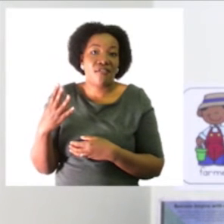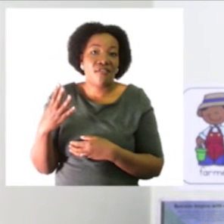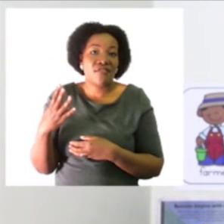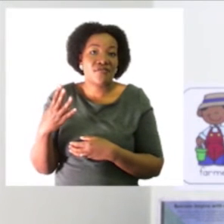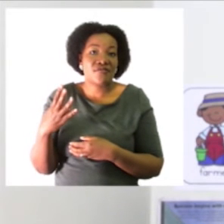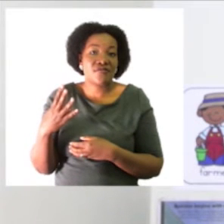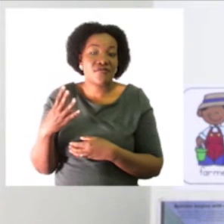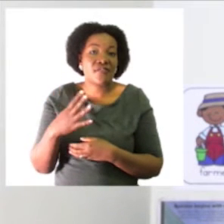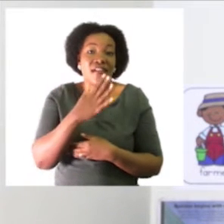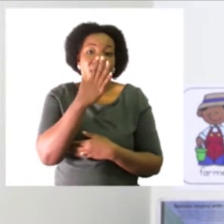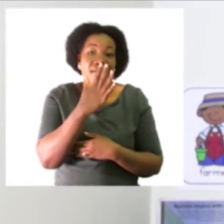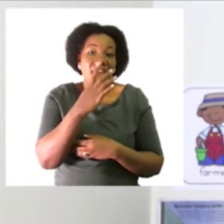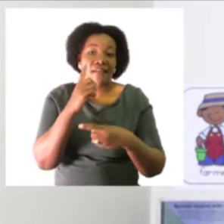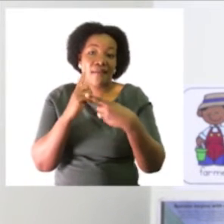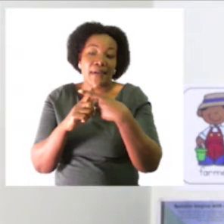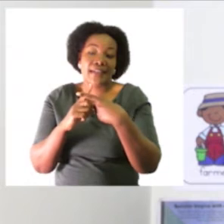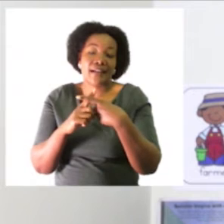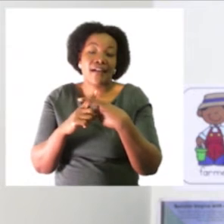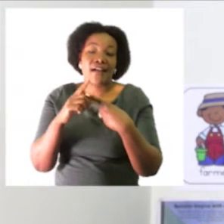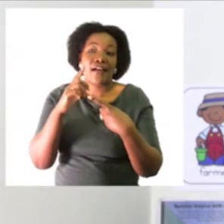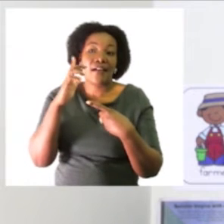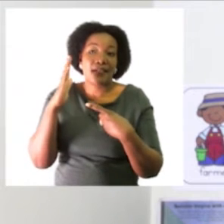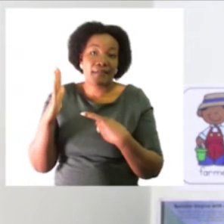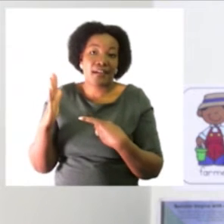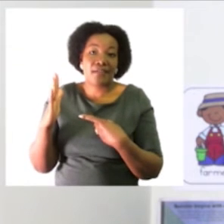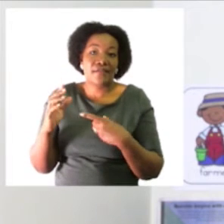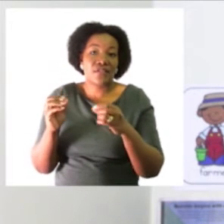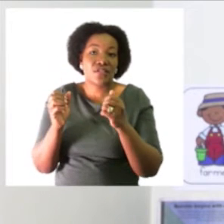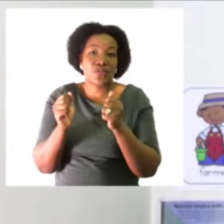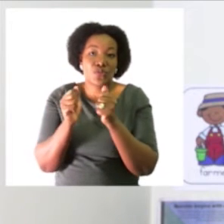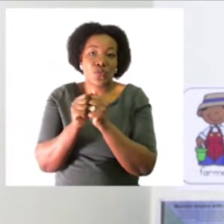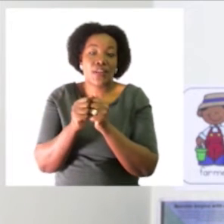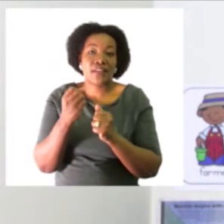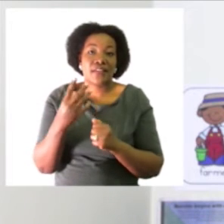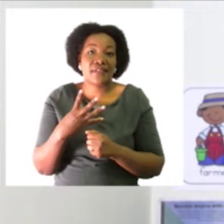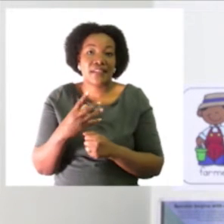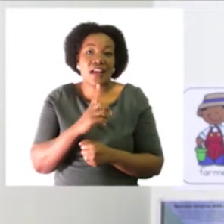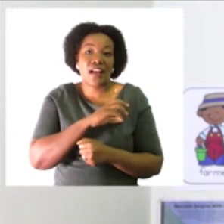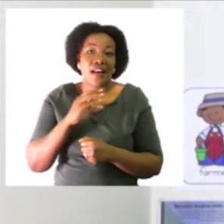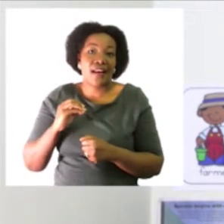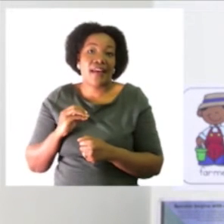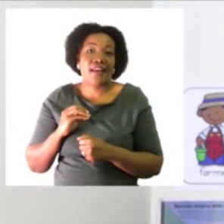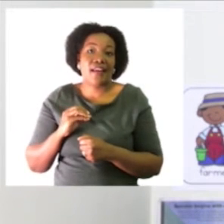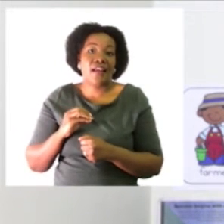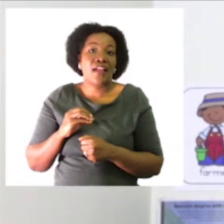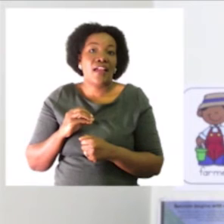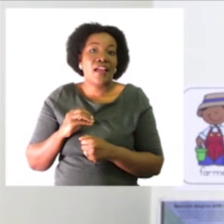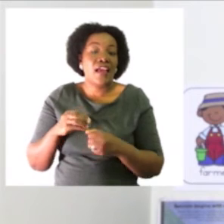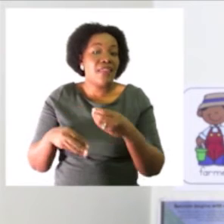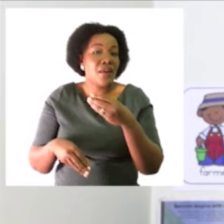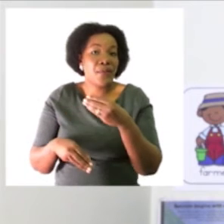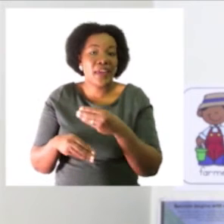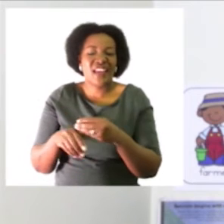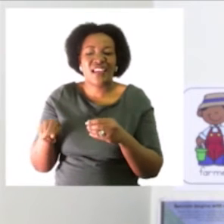a 5 will give us a total of a 10. We have to group or make a 10 first. And then we